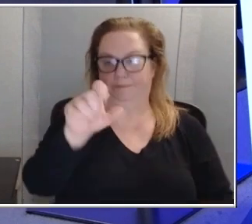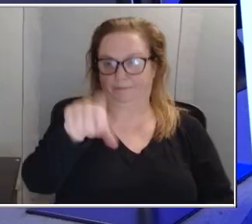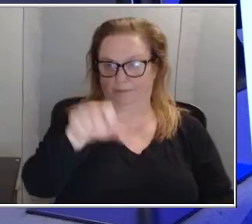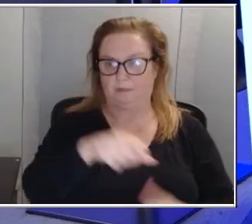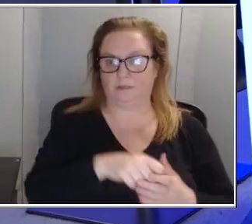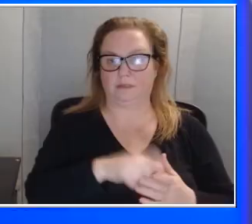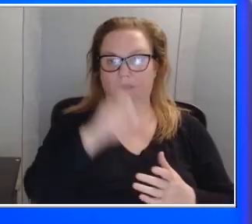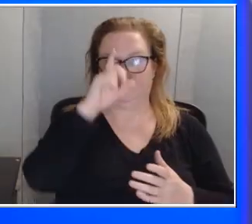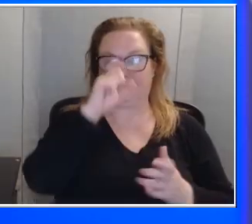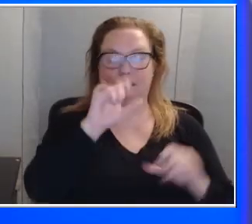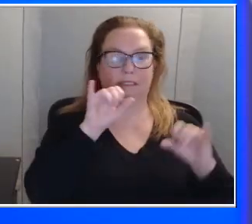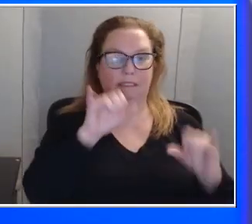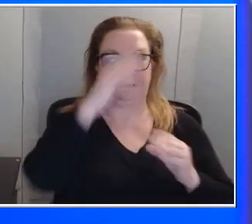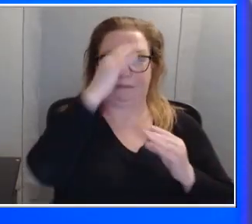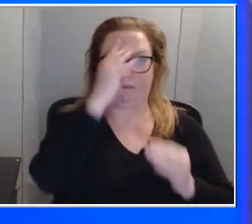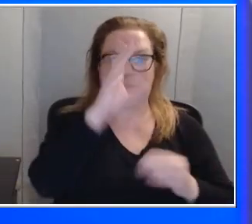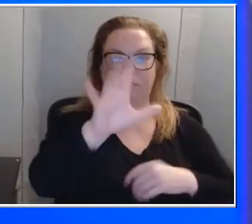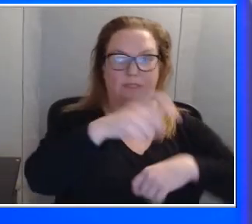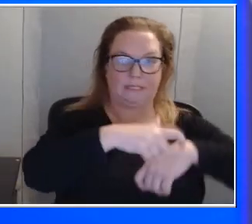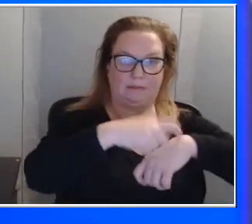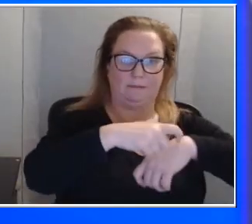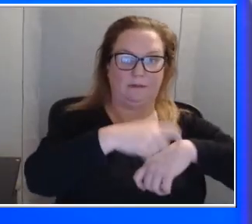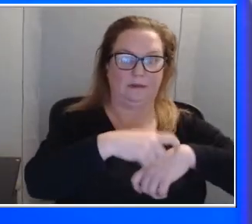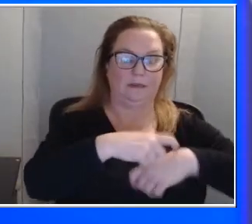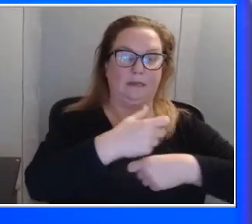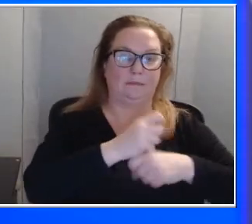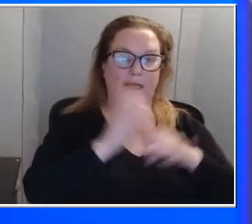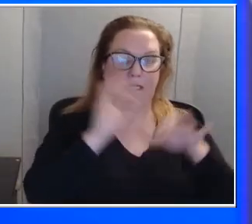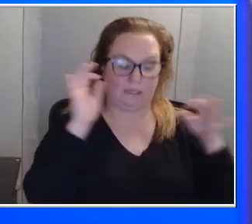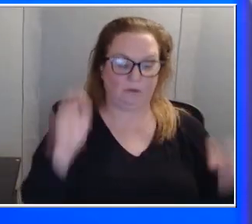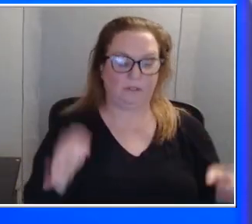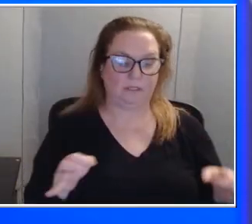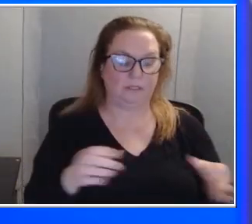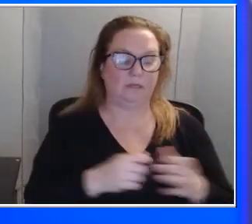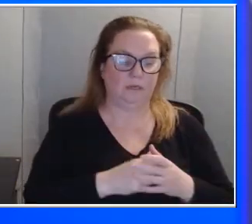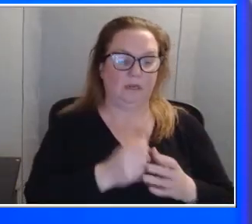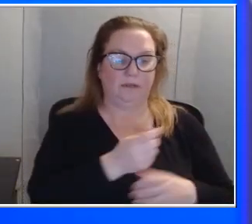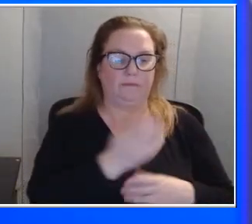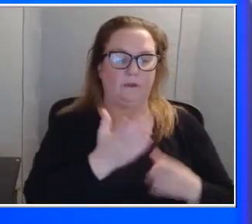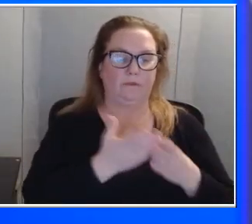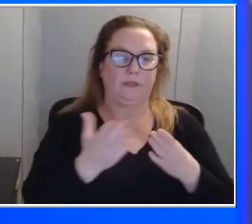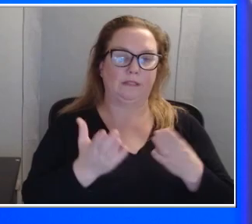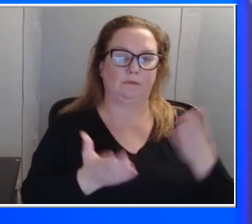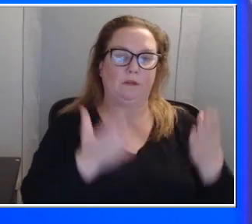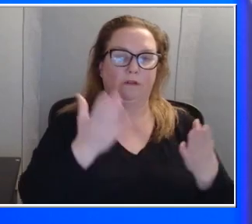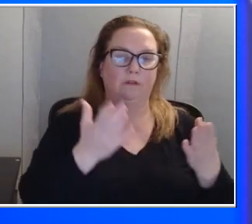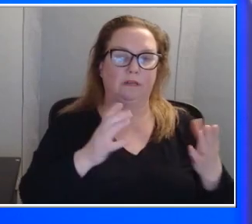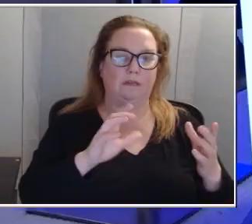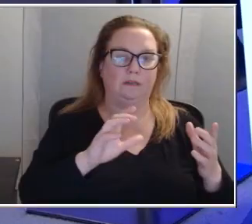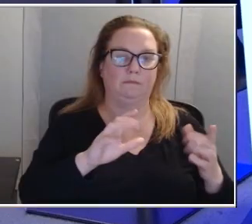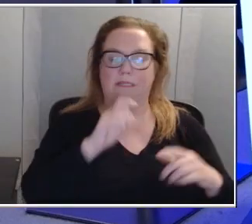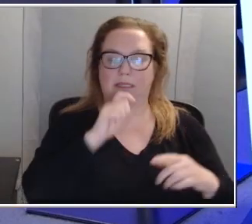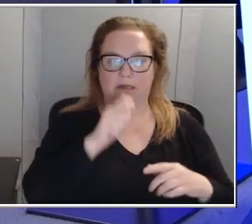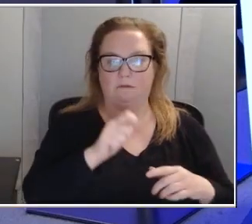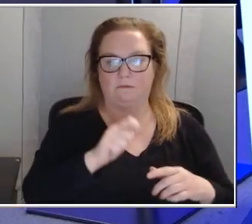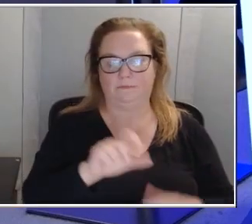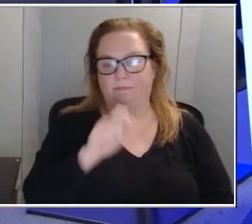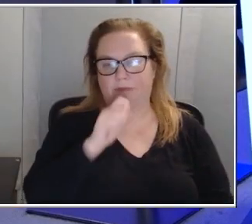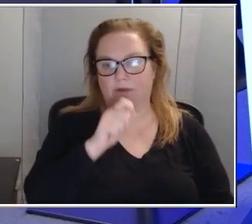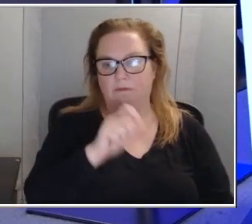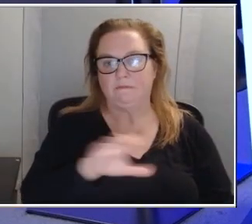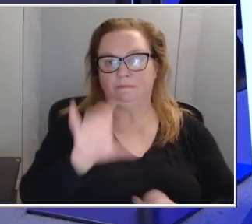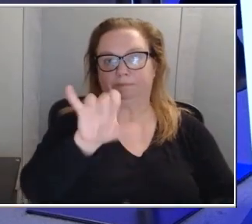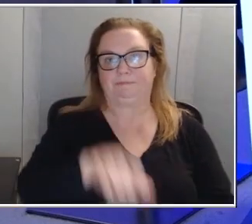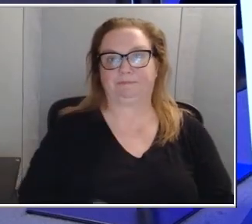same information at the time to make that choice. There are a few things that maybe we could have done different, but that would not have been one of them. Yeah, and so